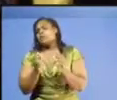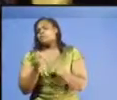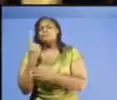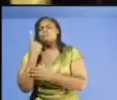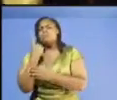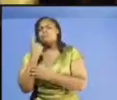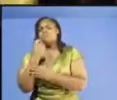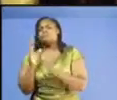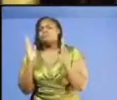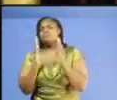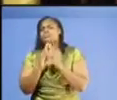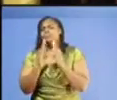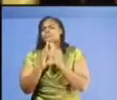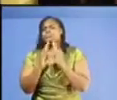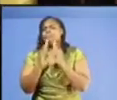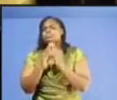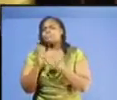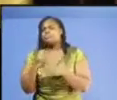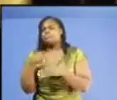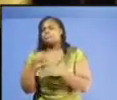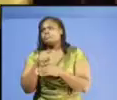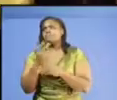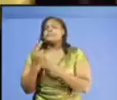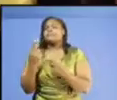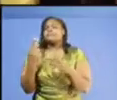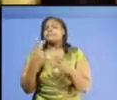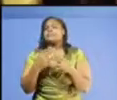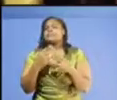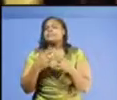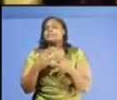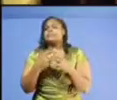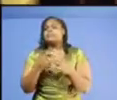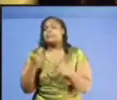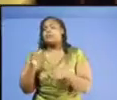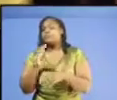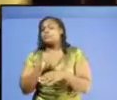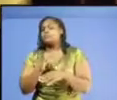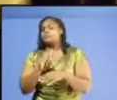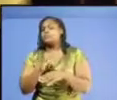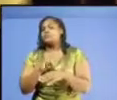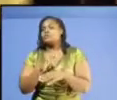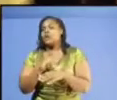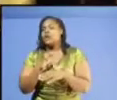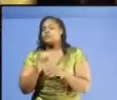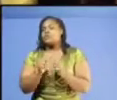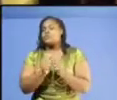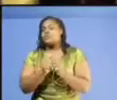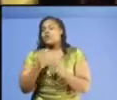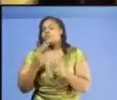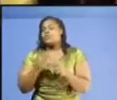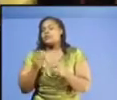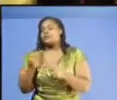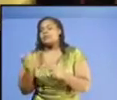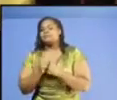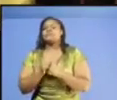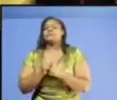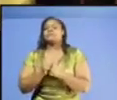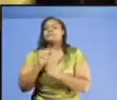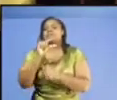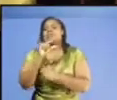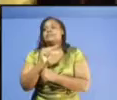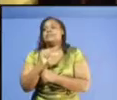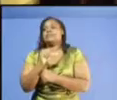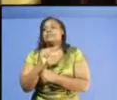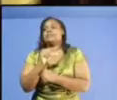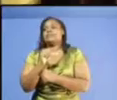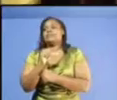the only church that has my name. You can't call the name of their church without first calling my name. The Glen